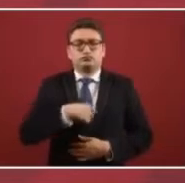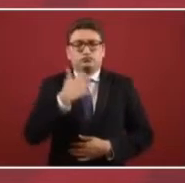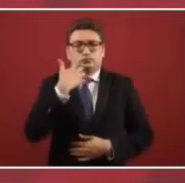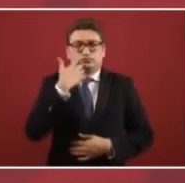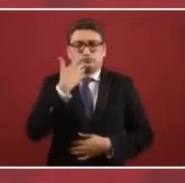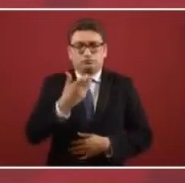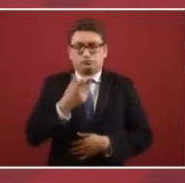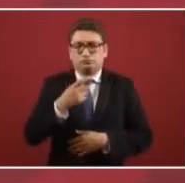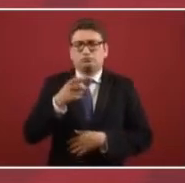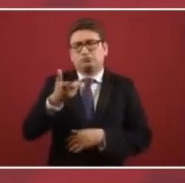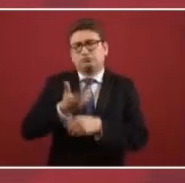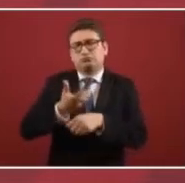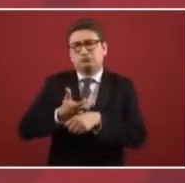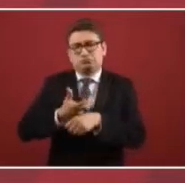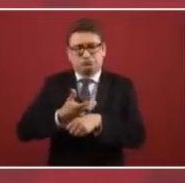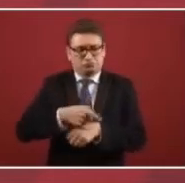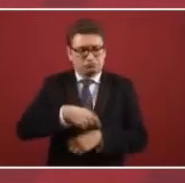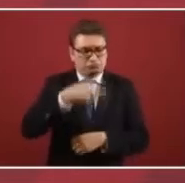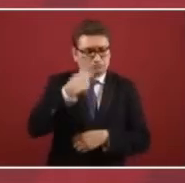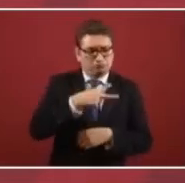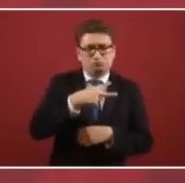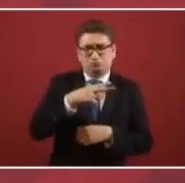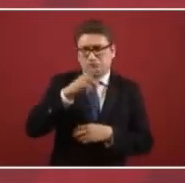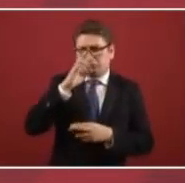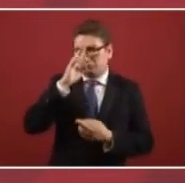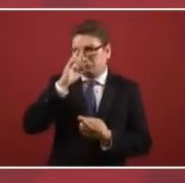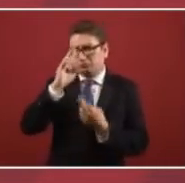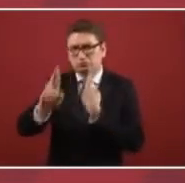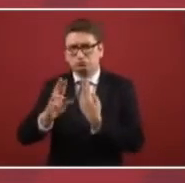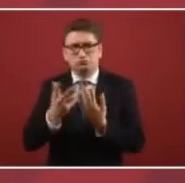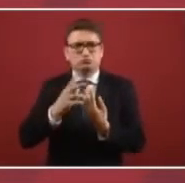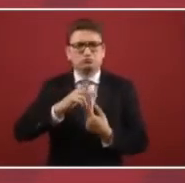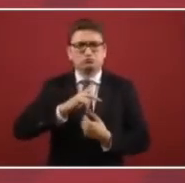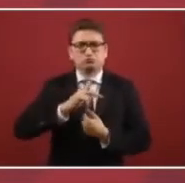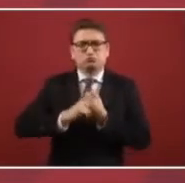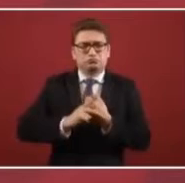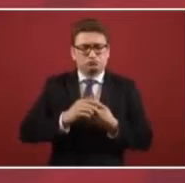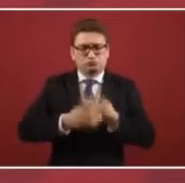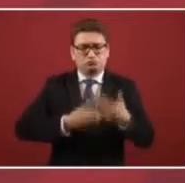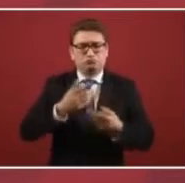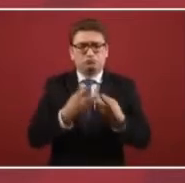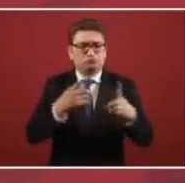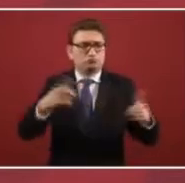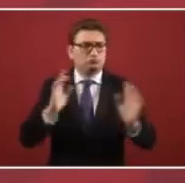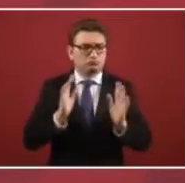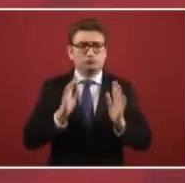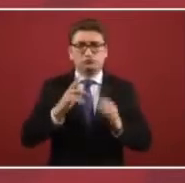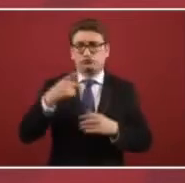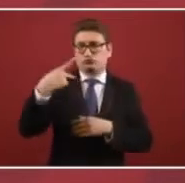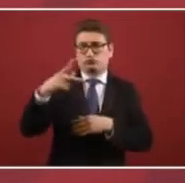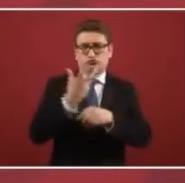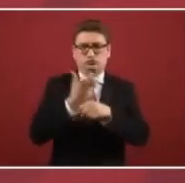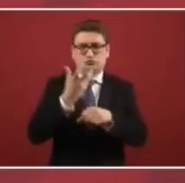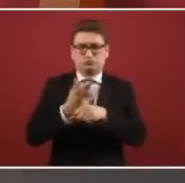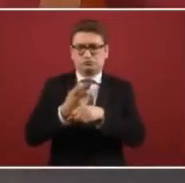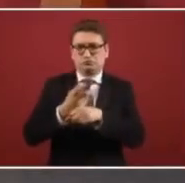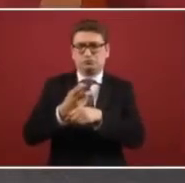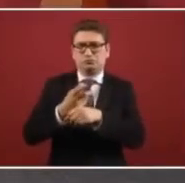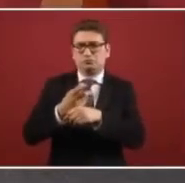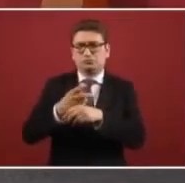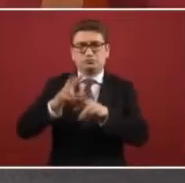And we're looking for development, cooperation and development. And we don't get involved in their internal